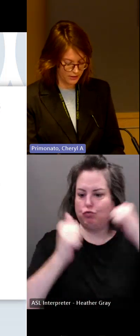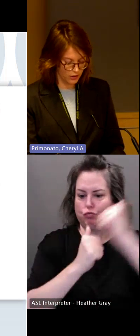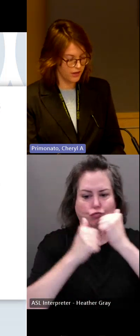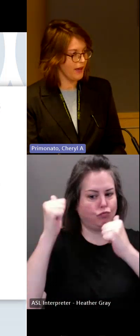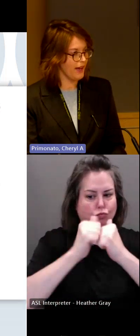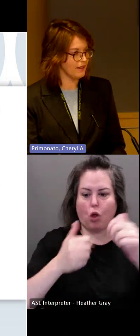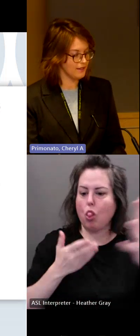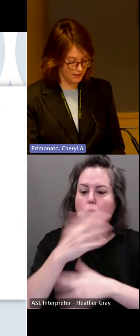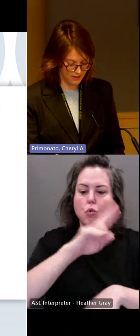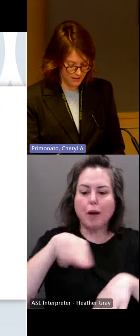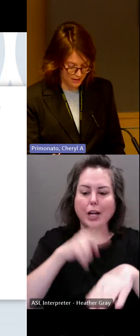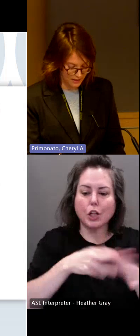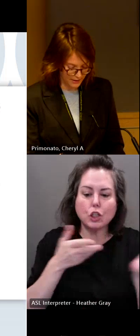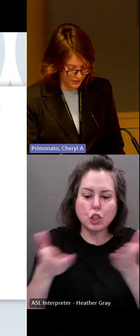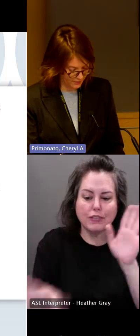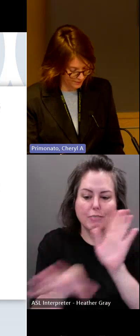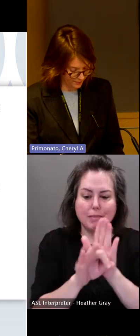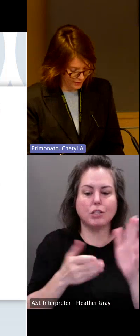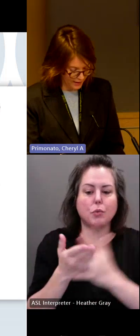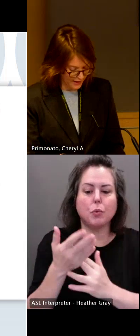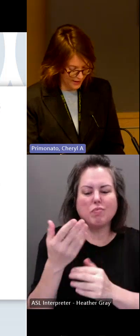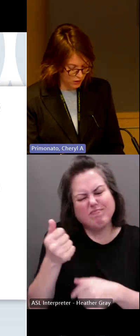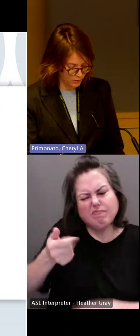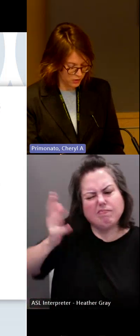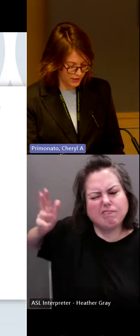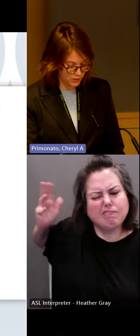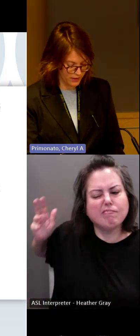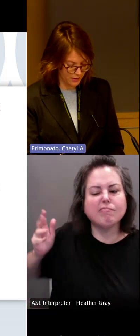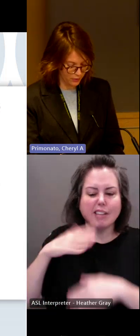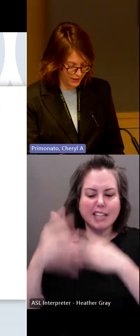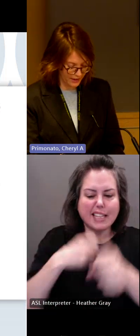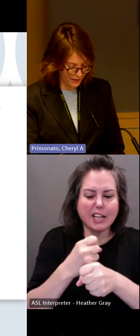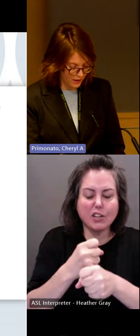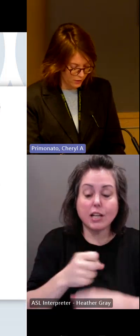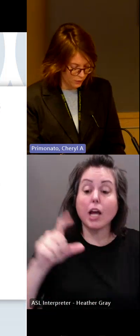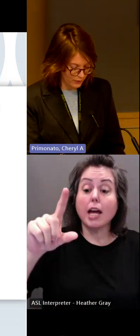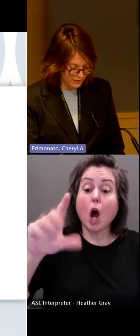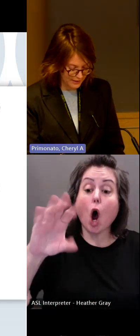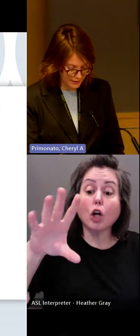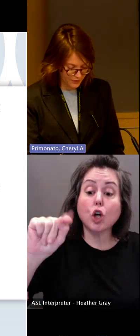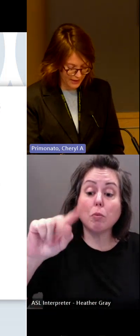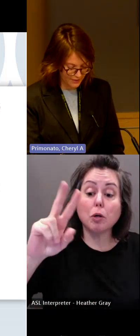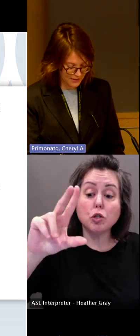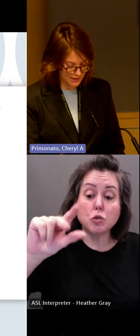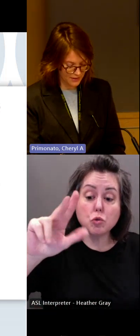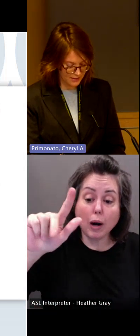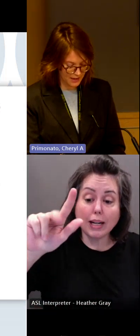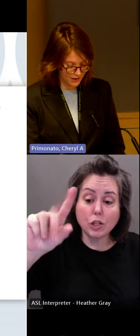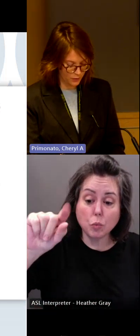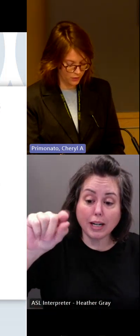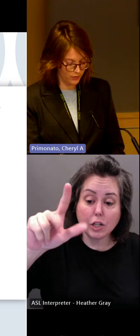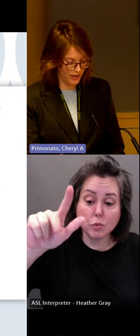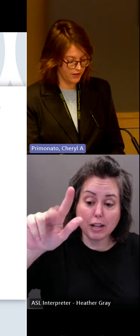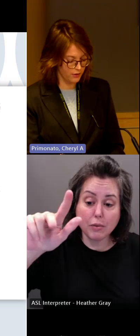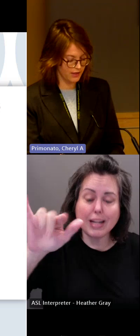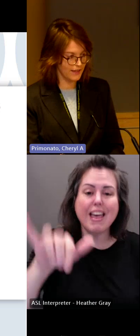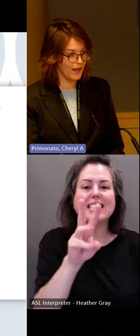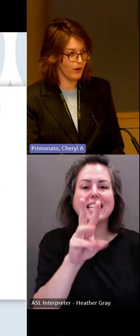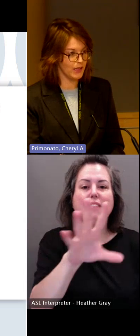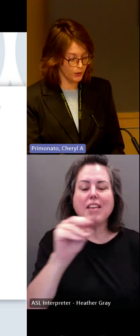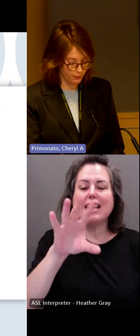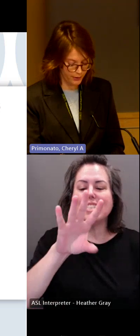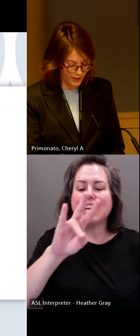service picks over the past years. In October 2023, routes 65 and 77 were rerouted